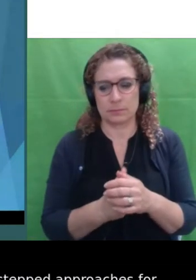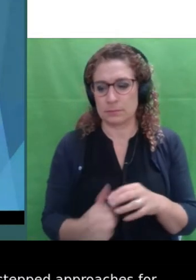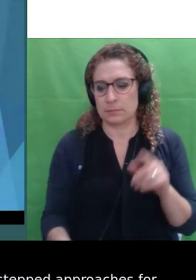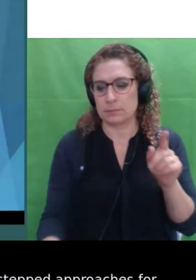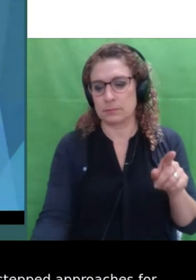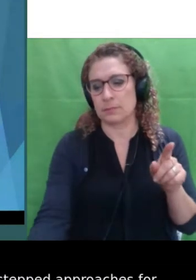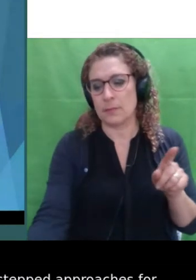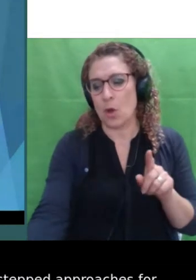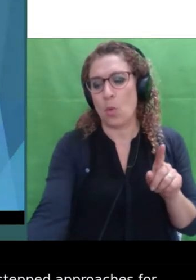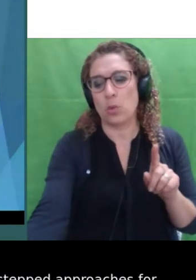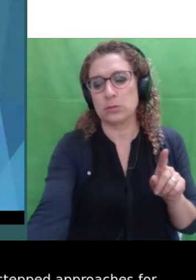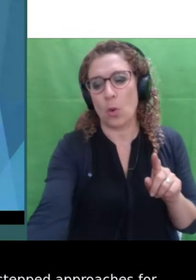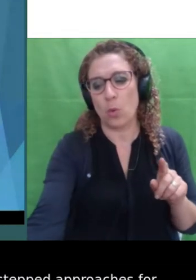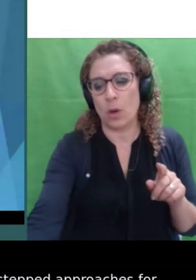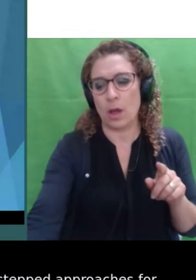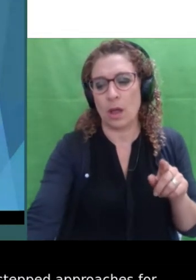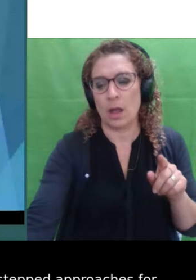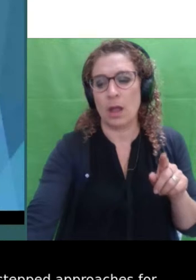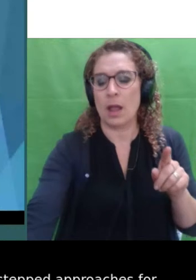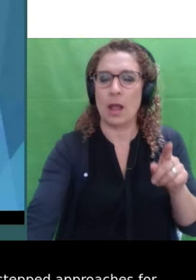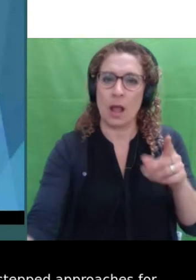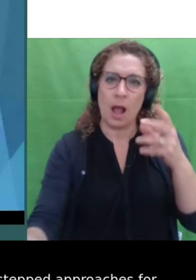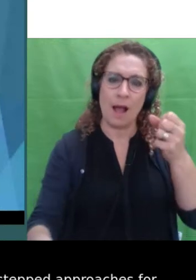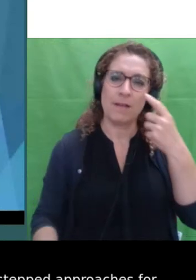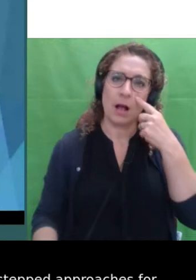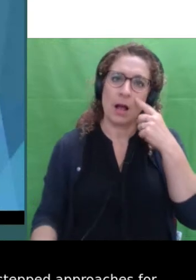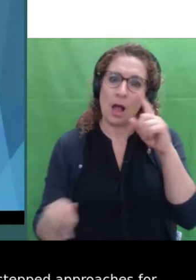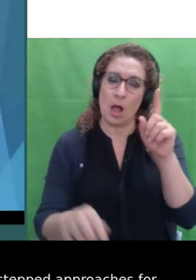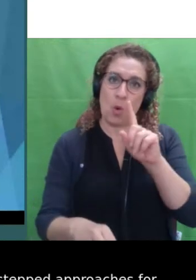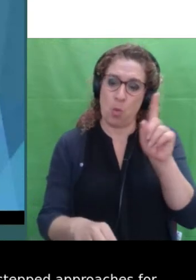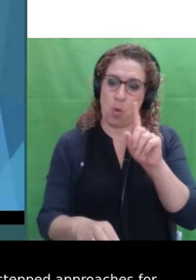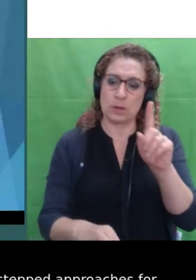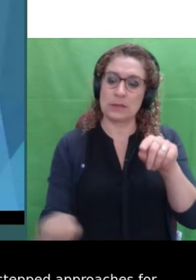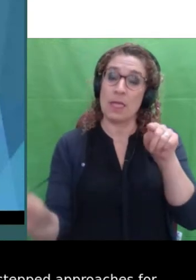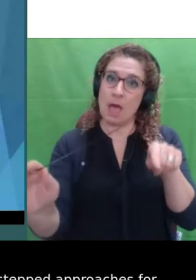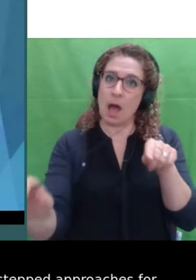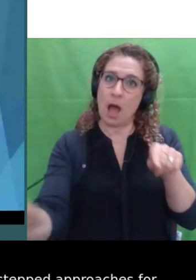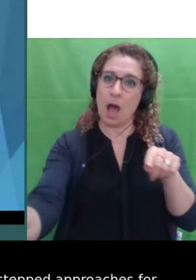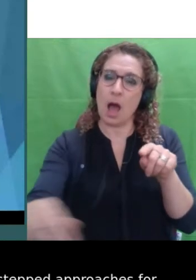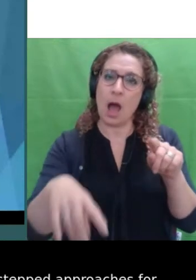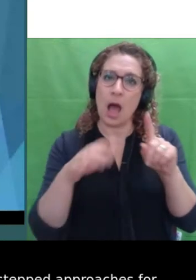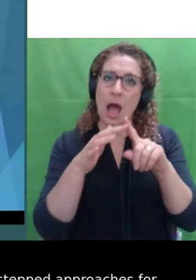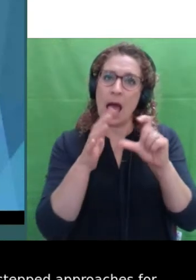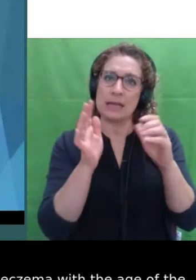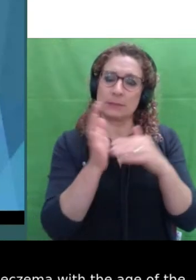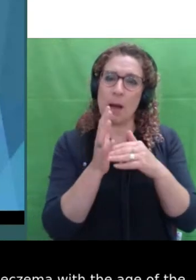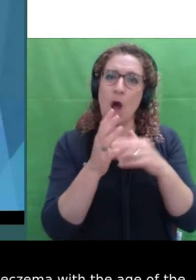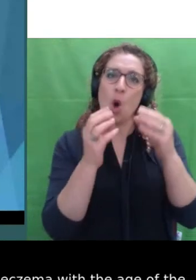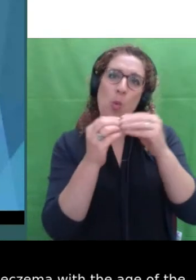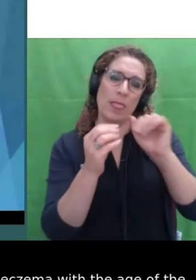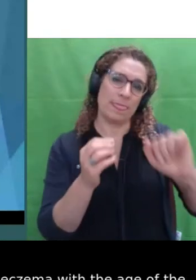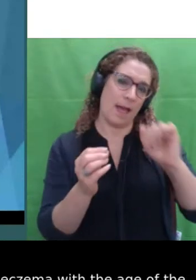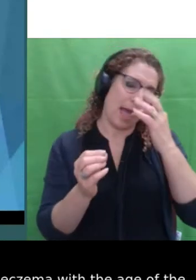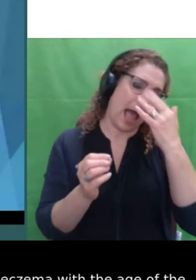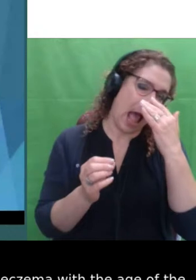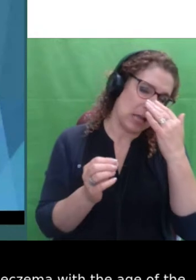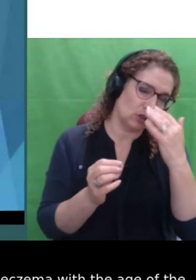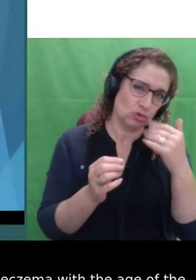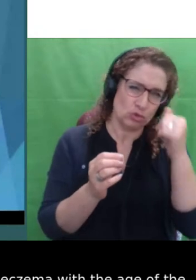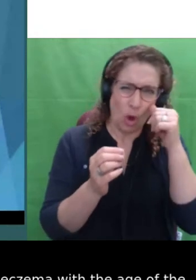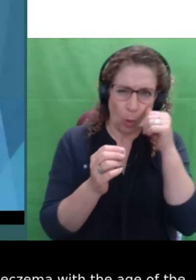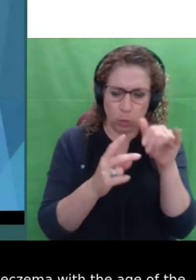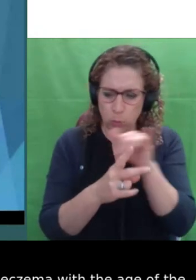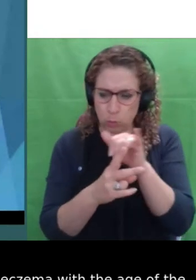severity of eczema with the age of the child and the air of the body to know how to treat and again you've got